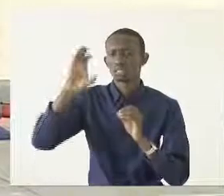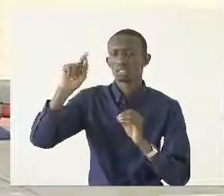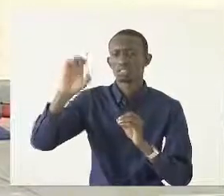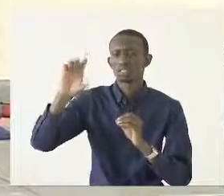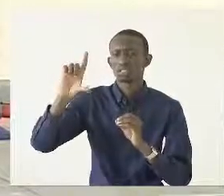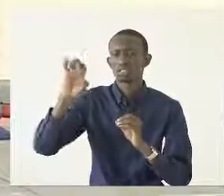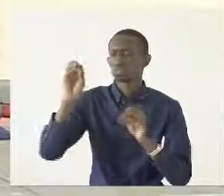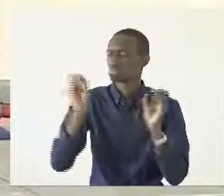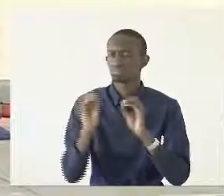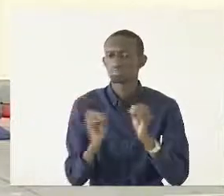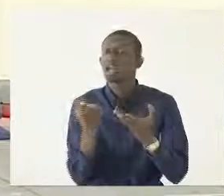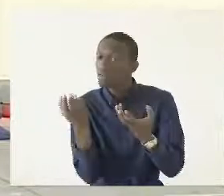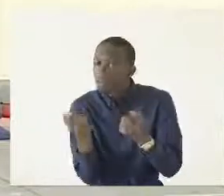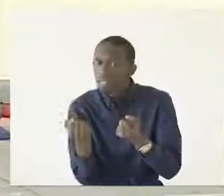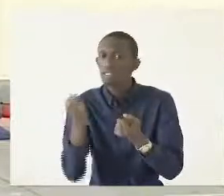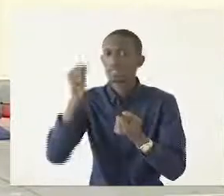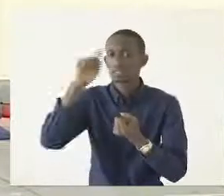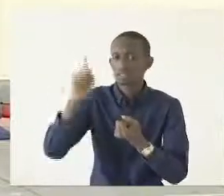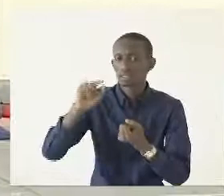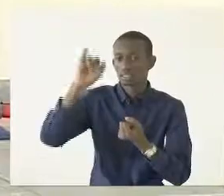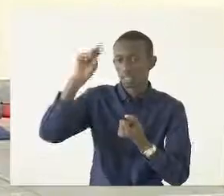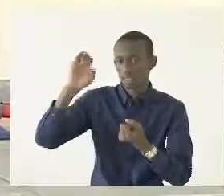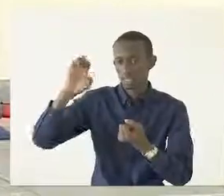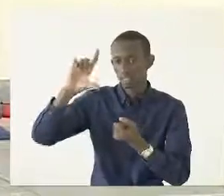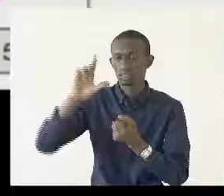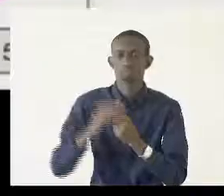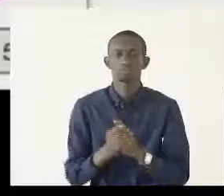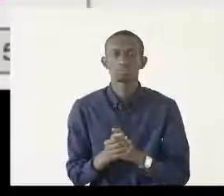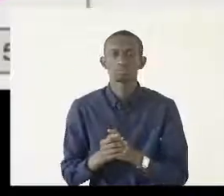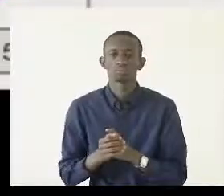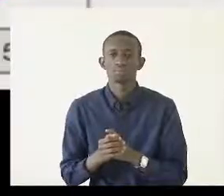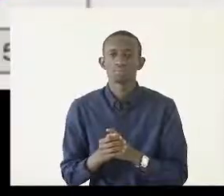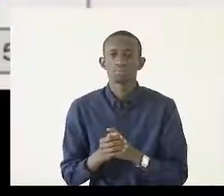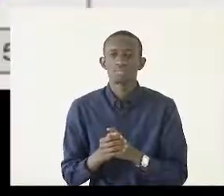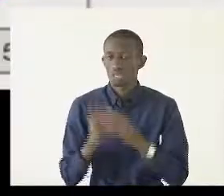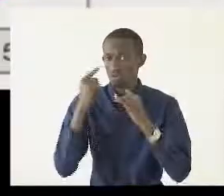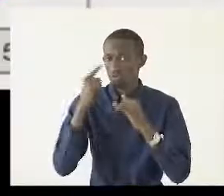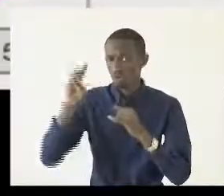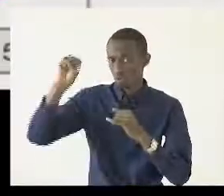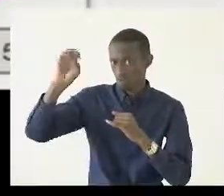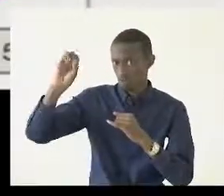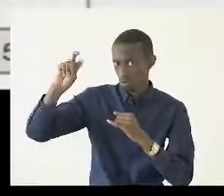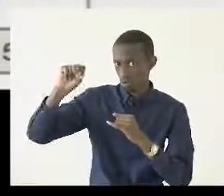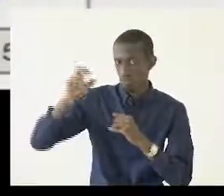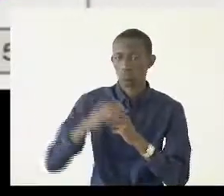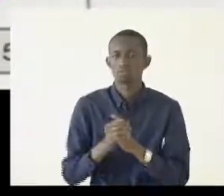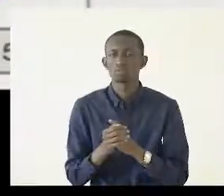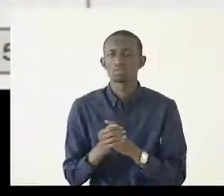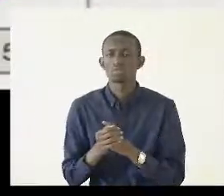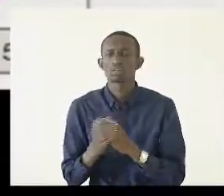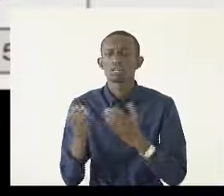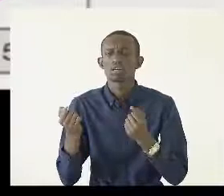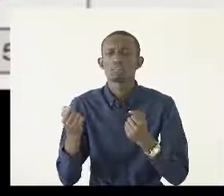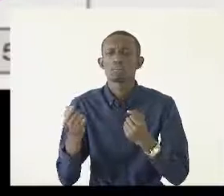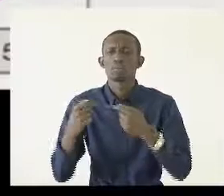phloem vessels which transport materials. So when it comes to a monocot plant, as you can see, they are